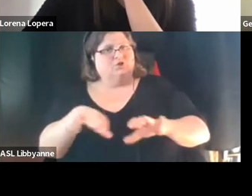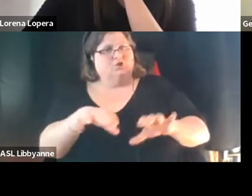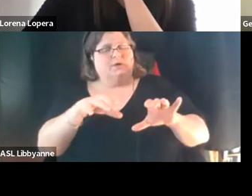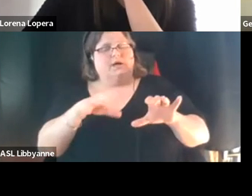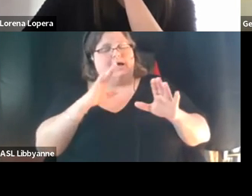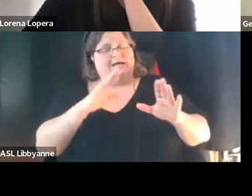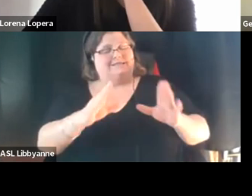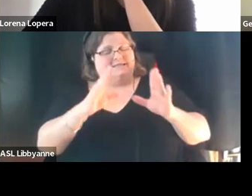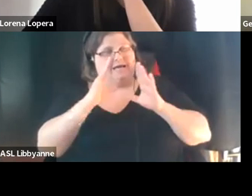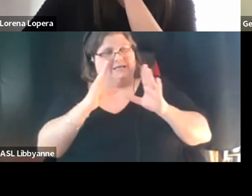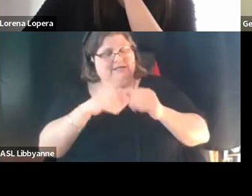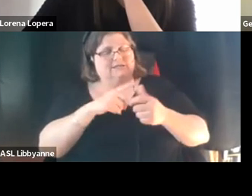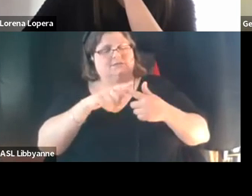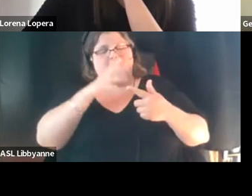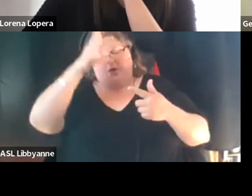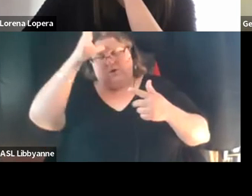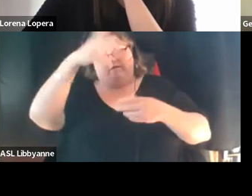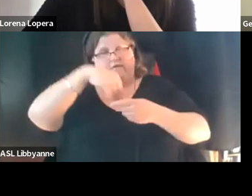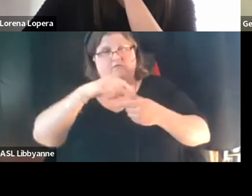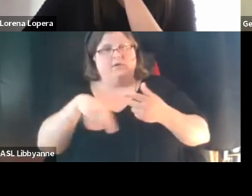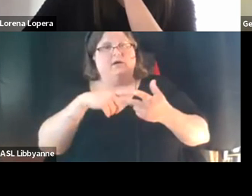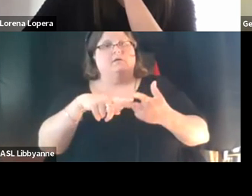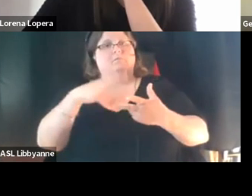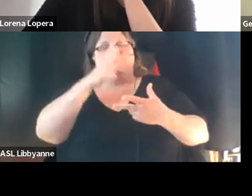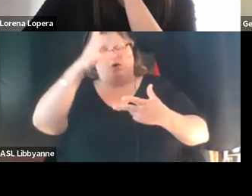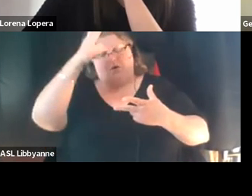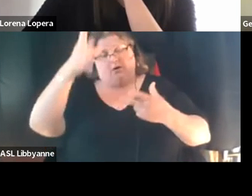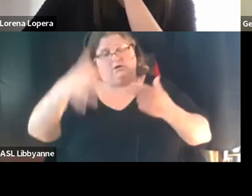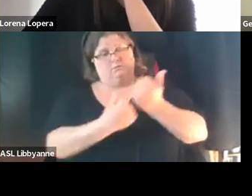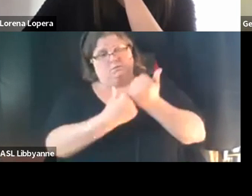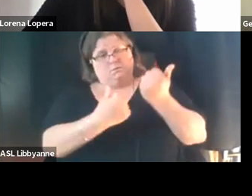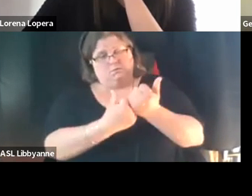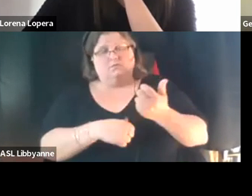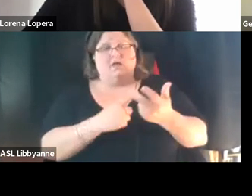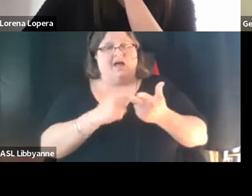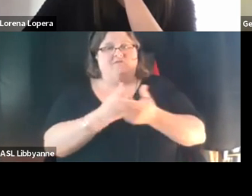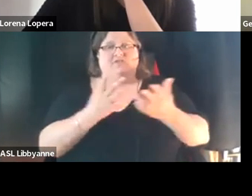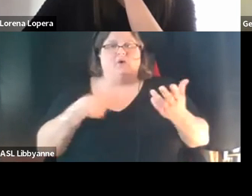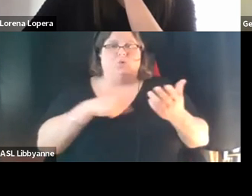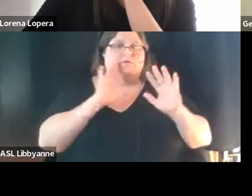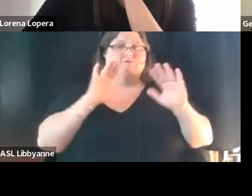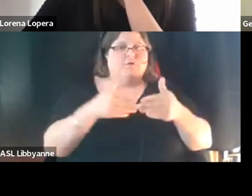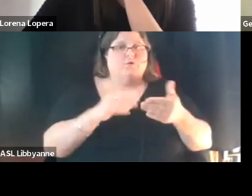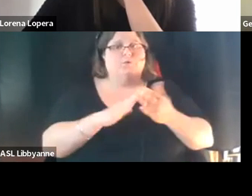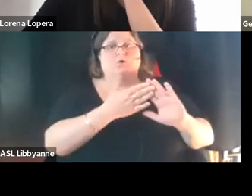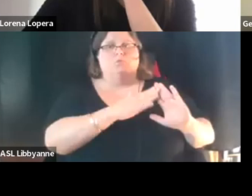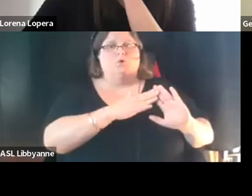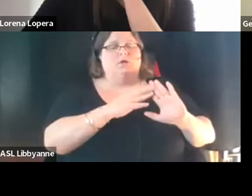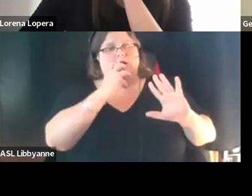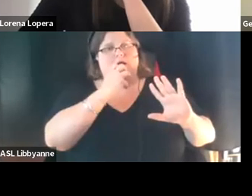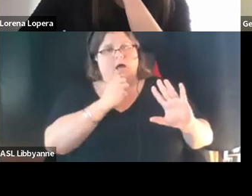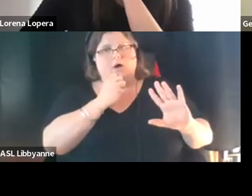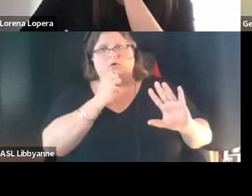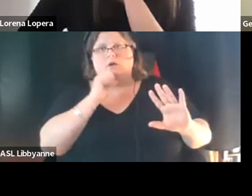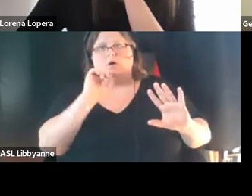parent involvement, parent engagement, and test scores went through the roof because we focused. We were a community that cared not just about